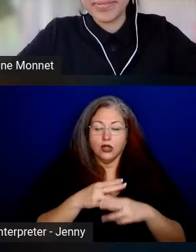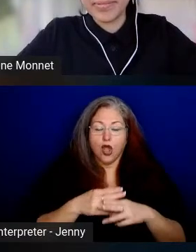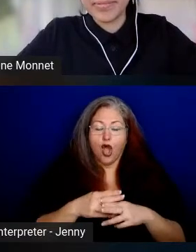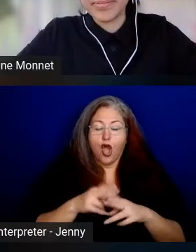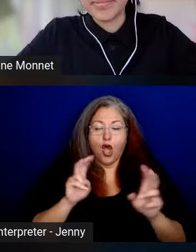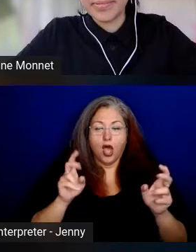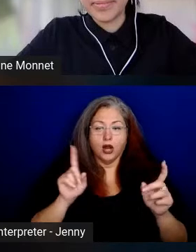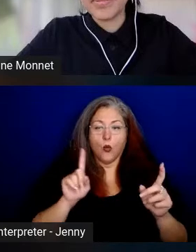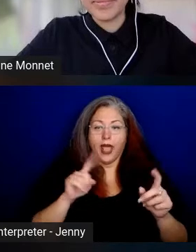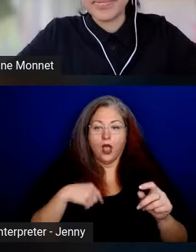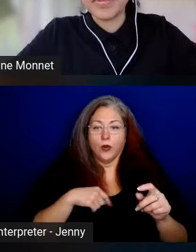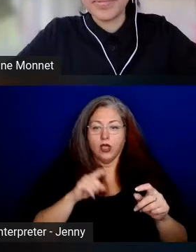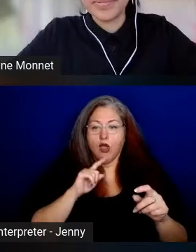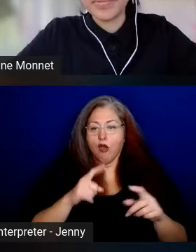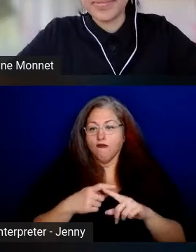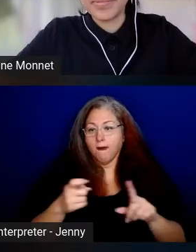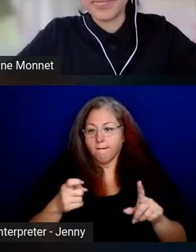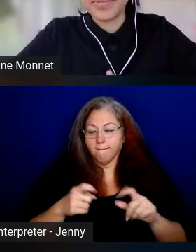Are From. And so